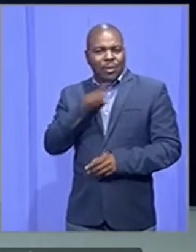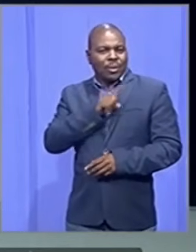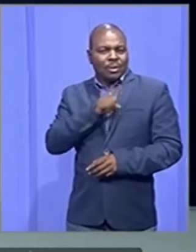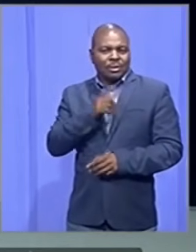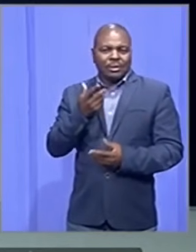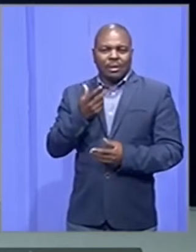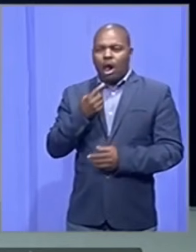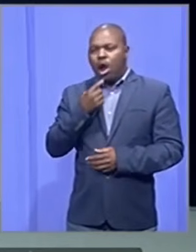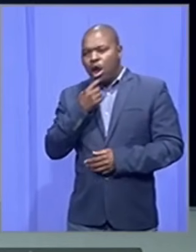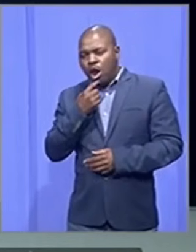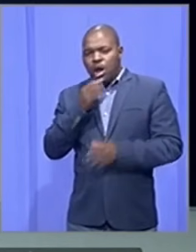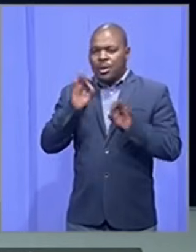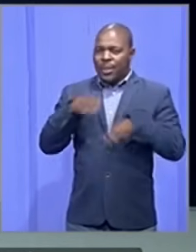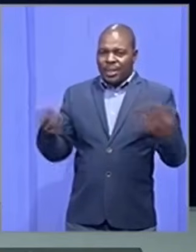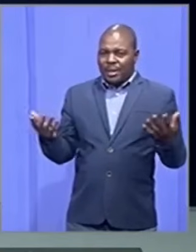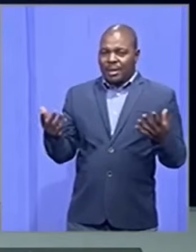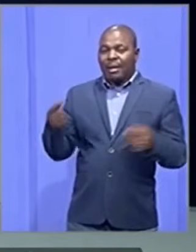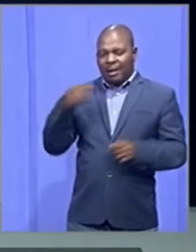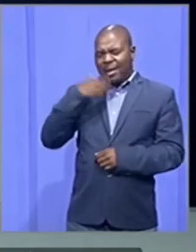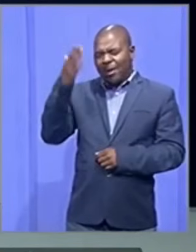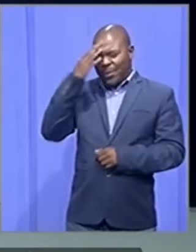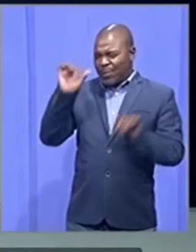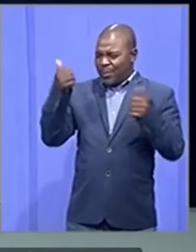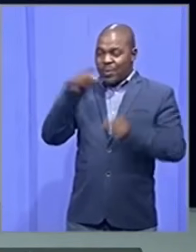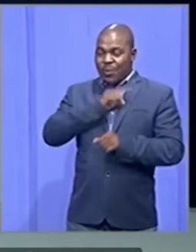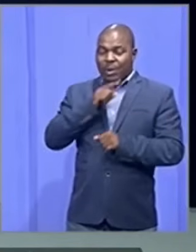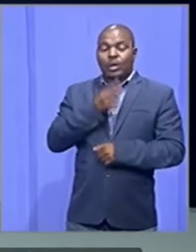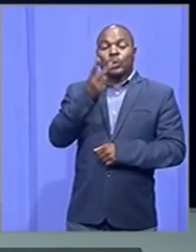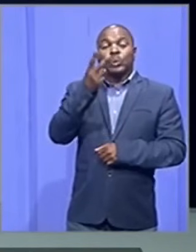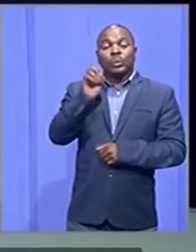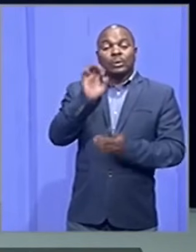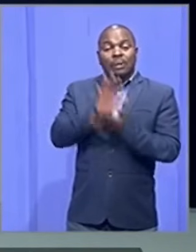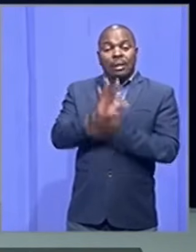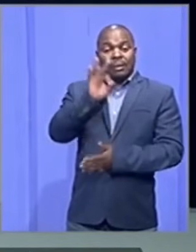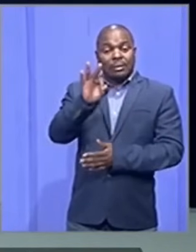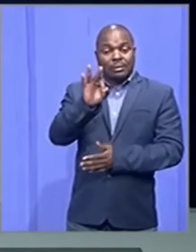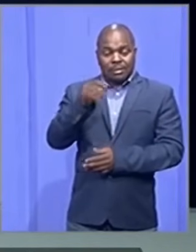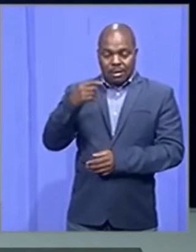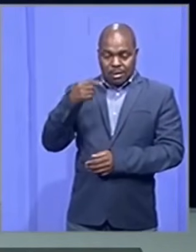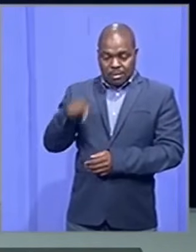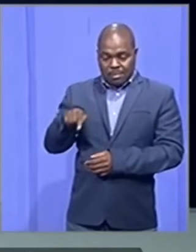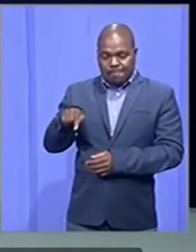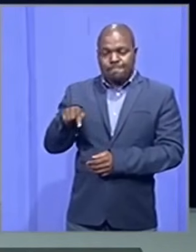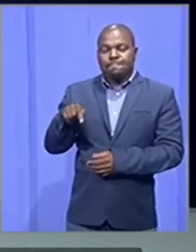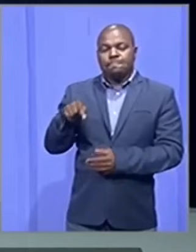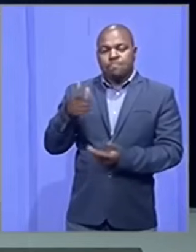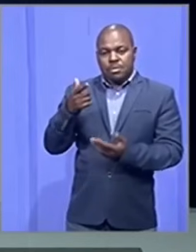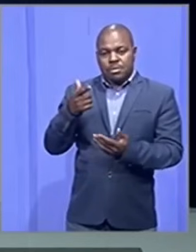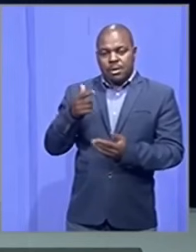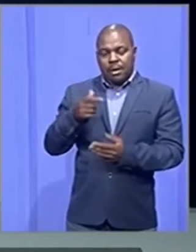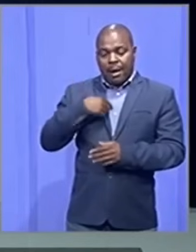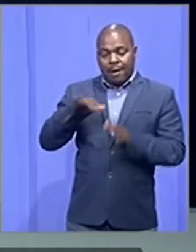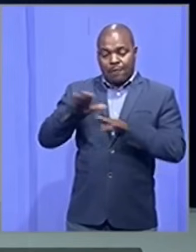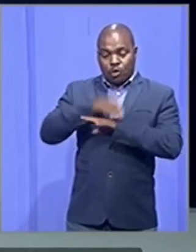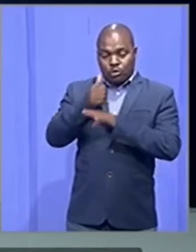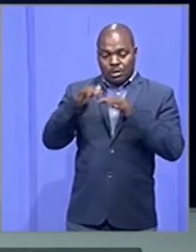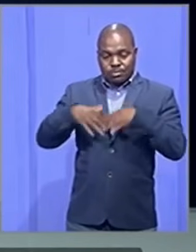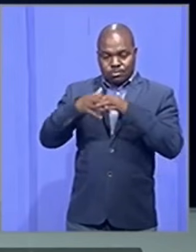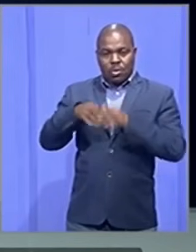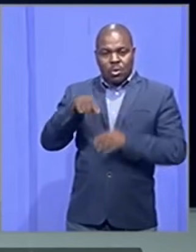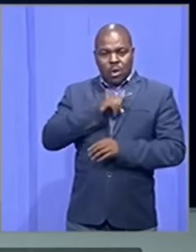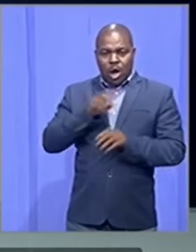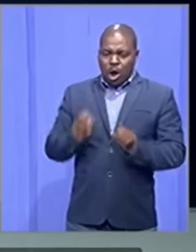ho bua hantle e le gore ke tseba hantle hobane le nna 2013 a re tla qala I start a foundation hona le opportunity e kgolo